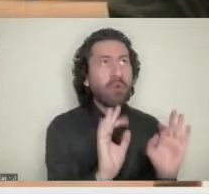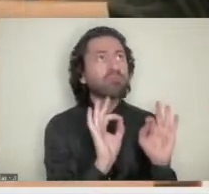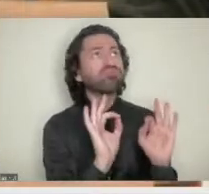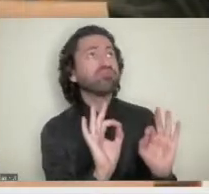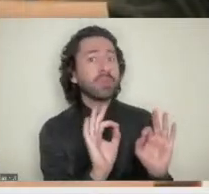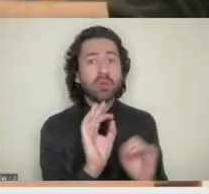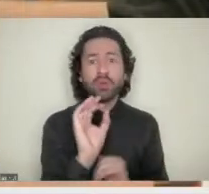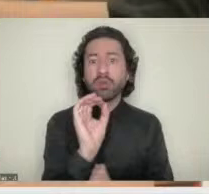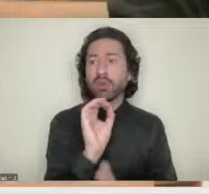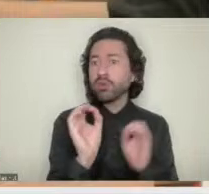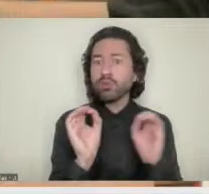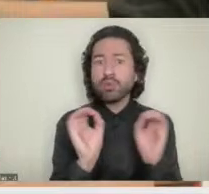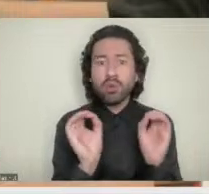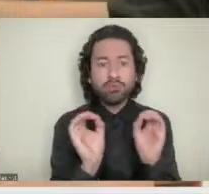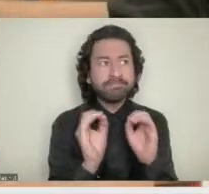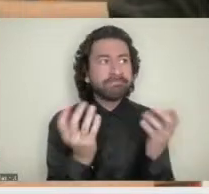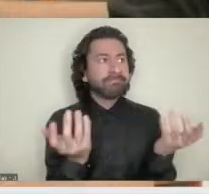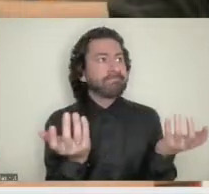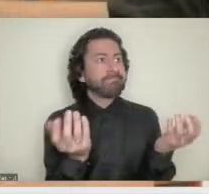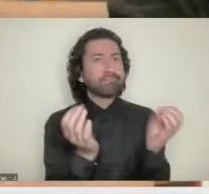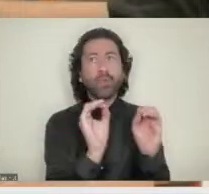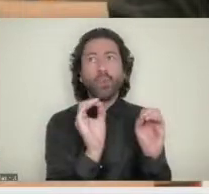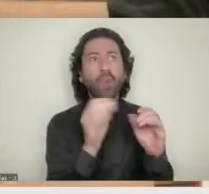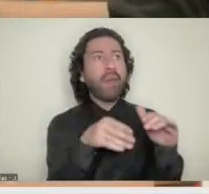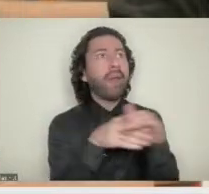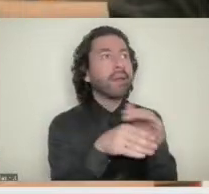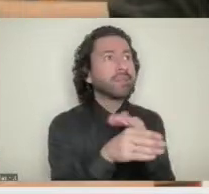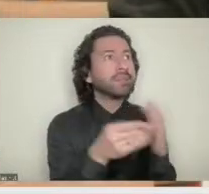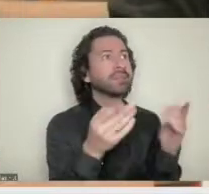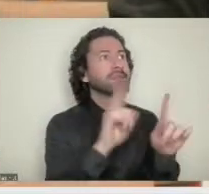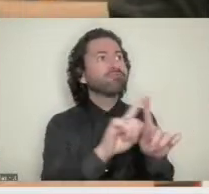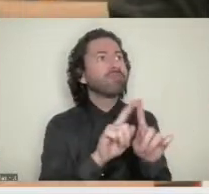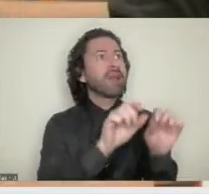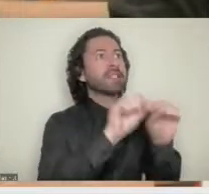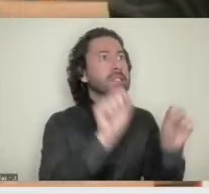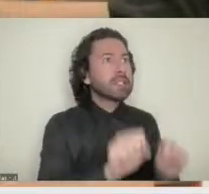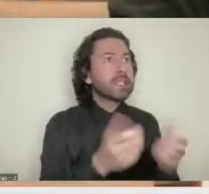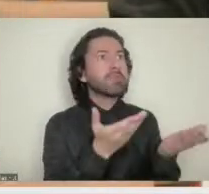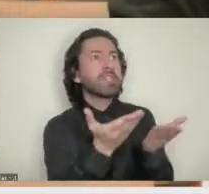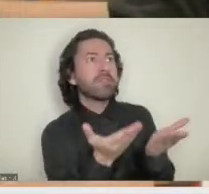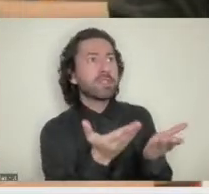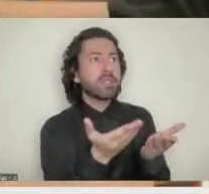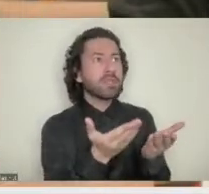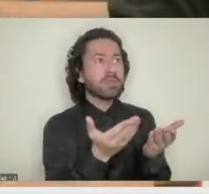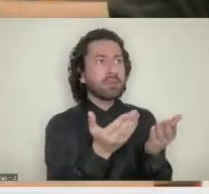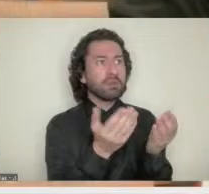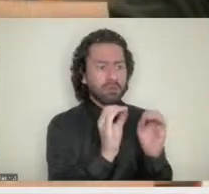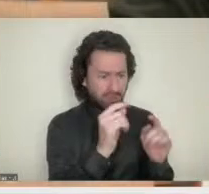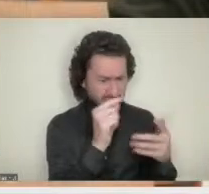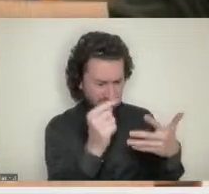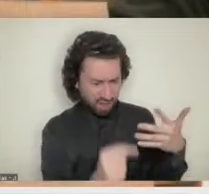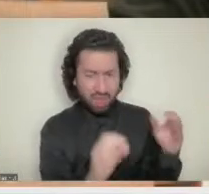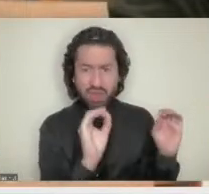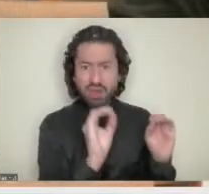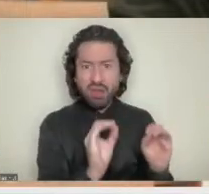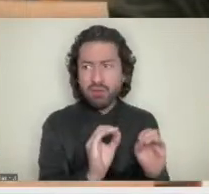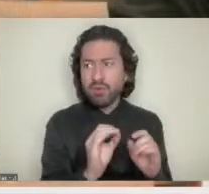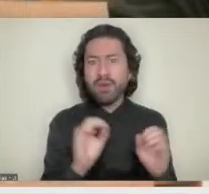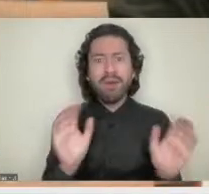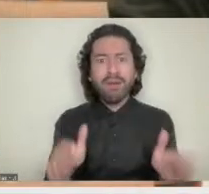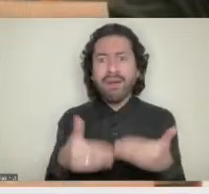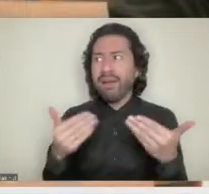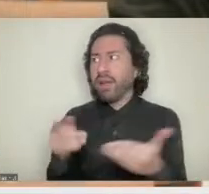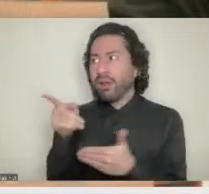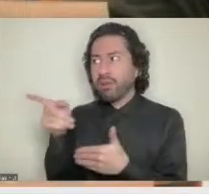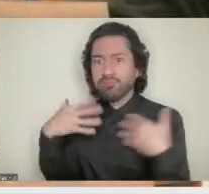have dignified housing, if they do not have access to other systems and services. This is